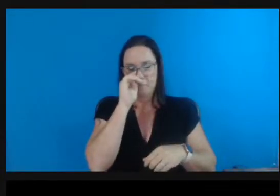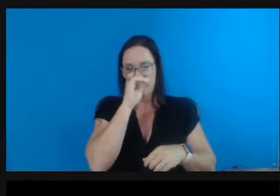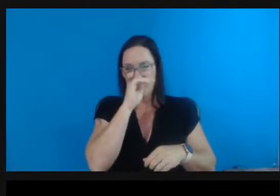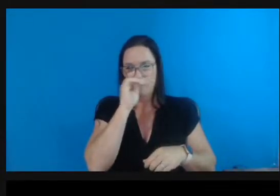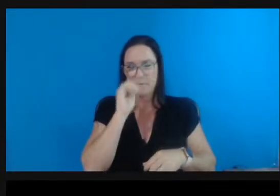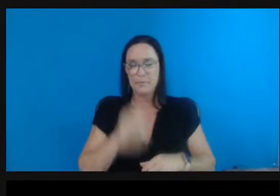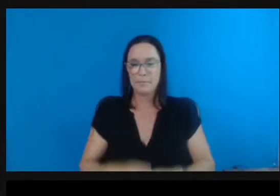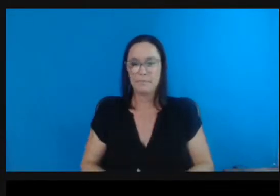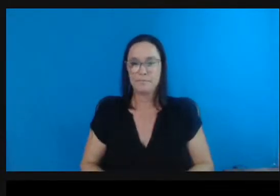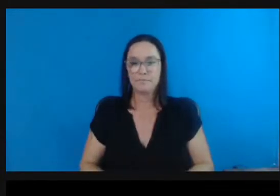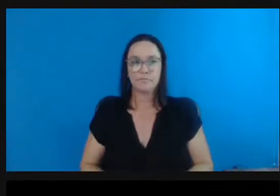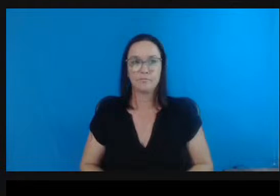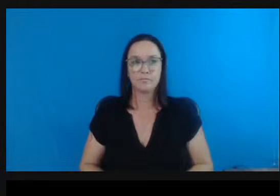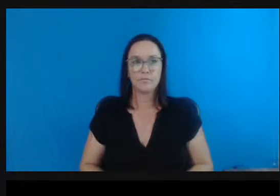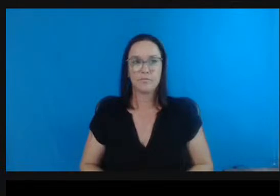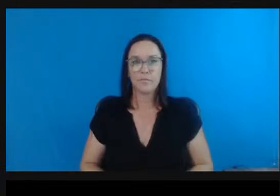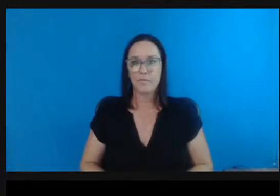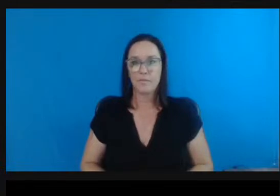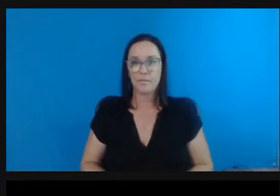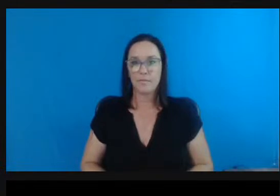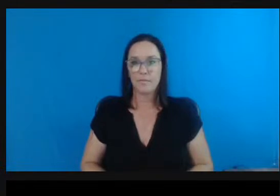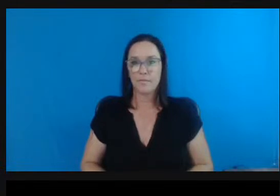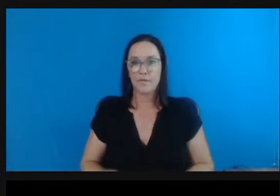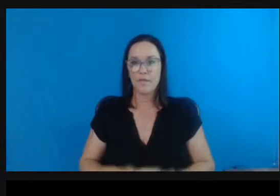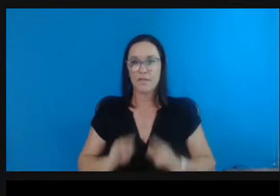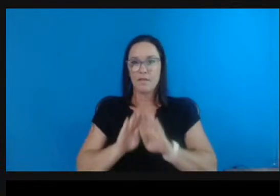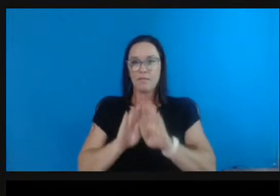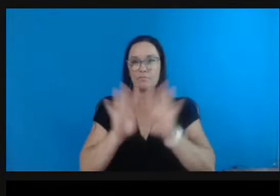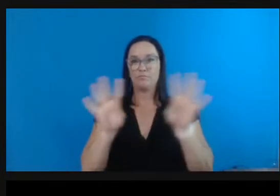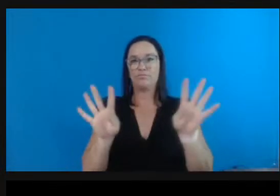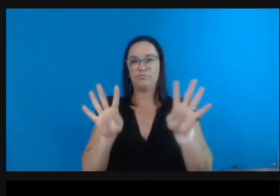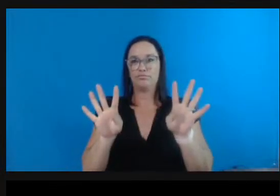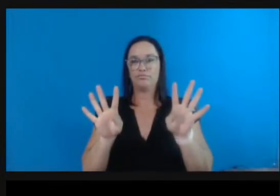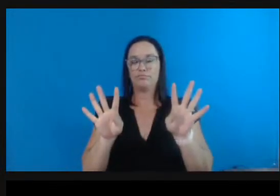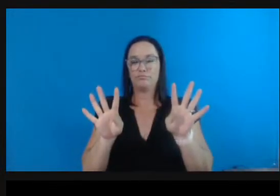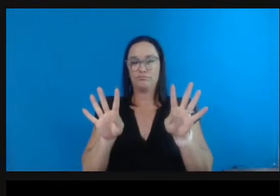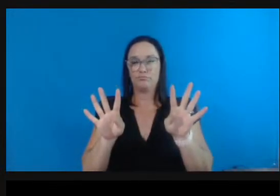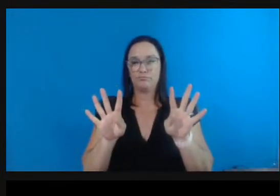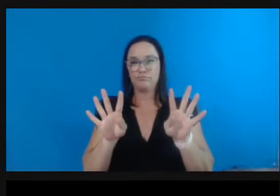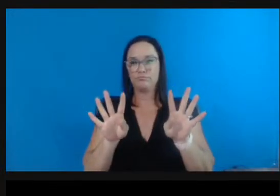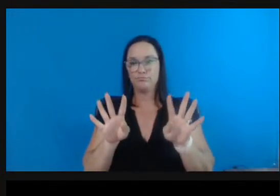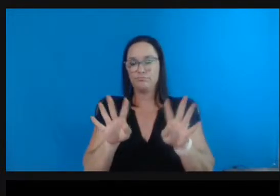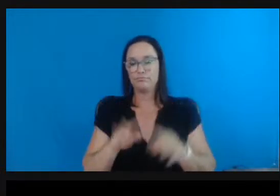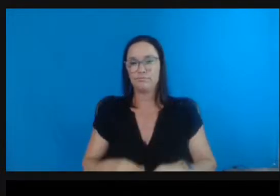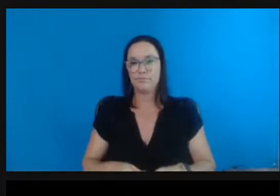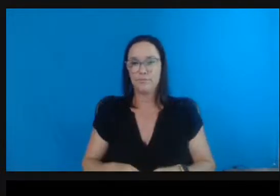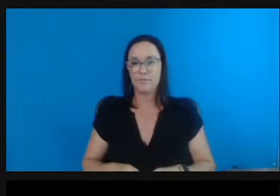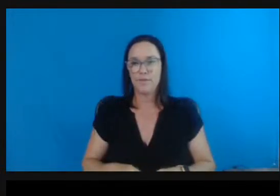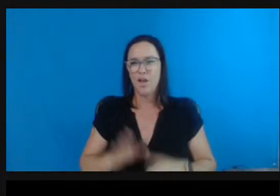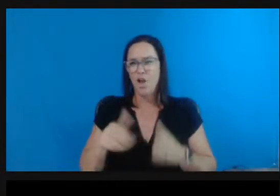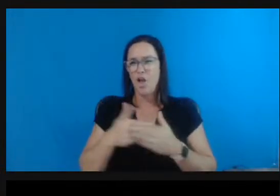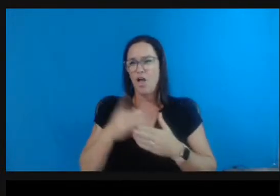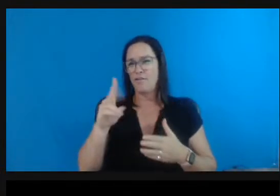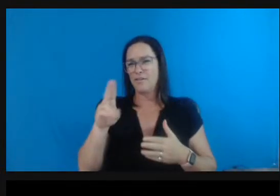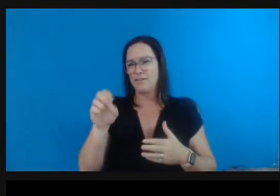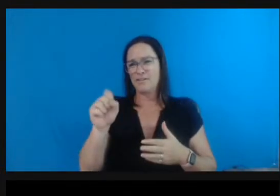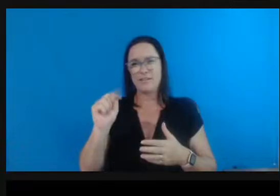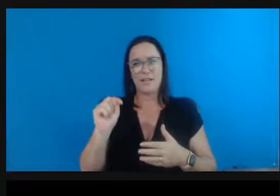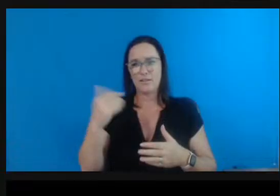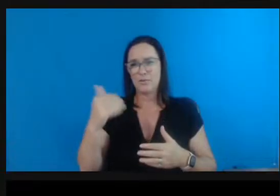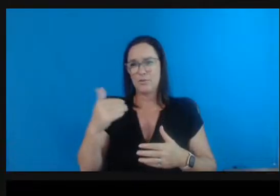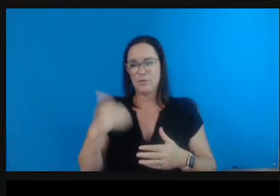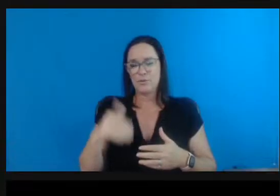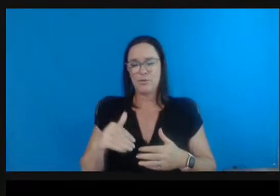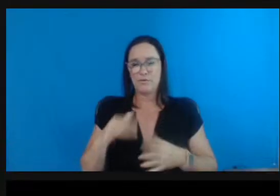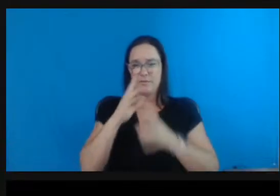I really think there is that V-shaped fountain again, the fan of it. Look at all that dust over there. It's really, really striking to